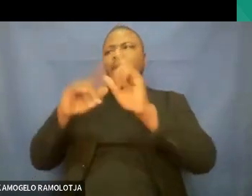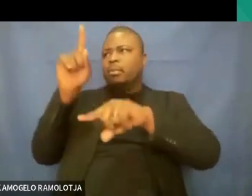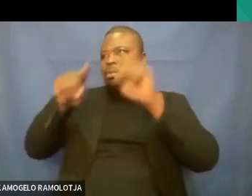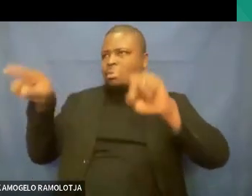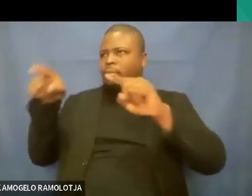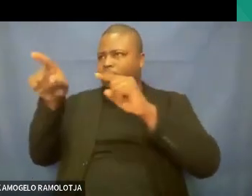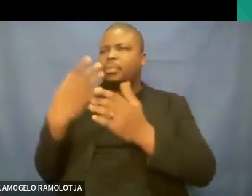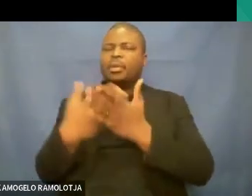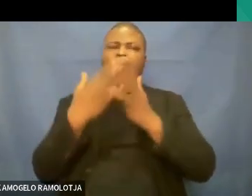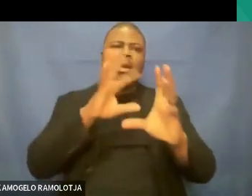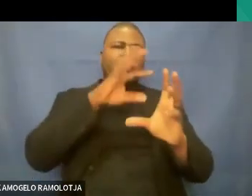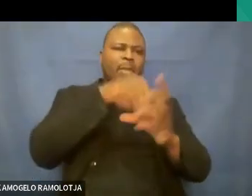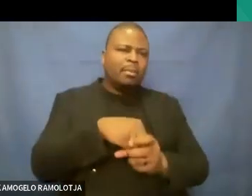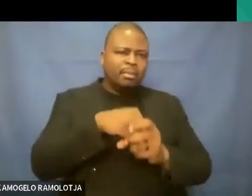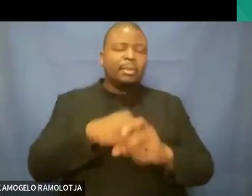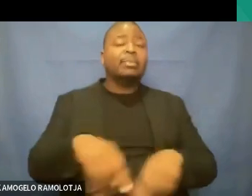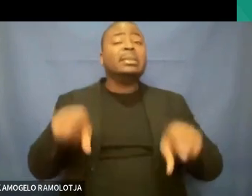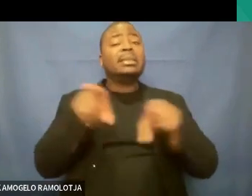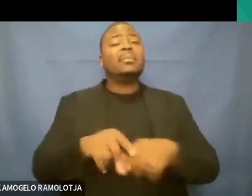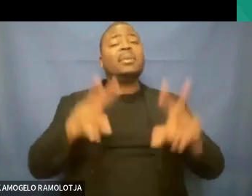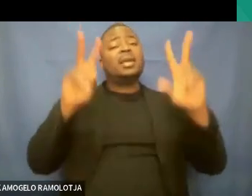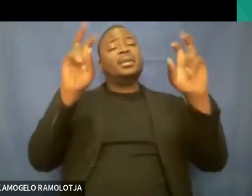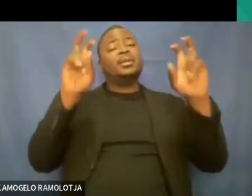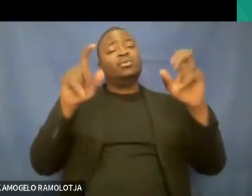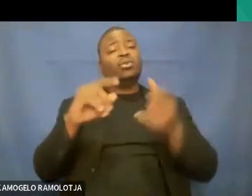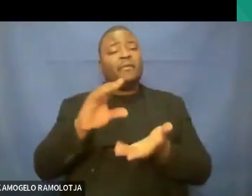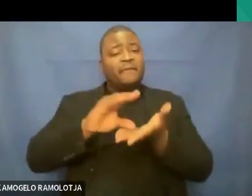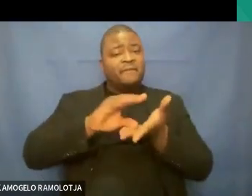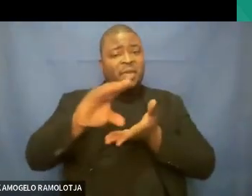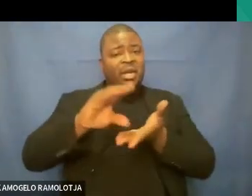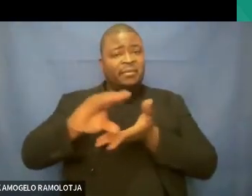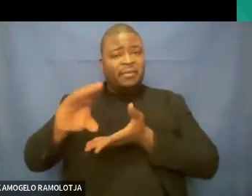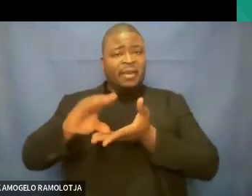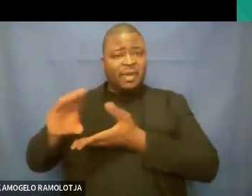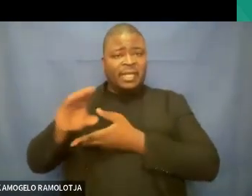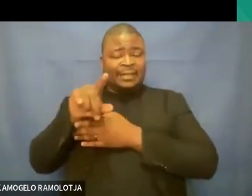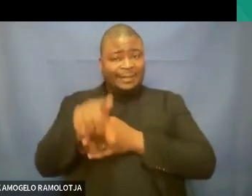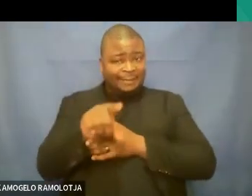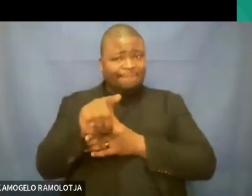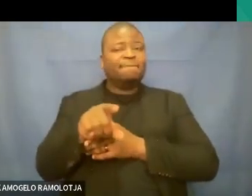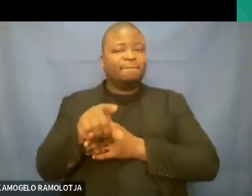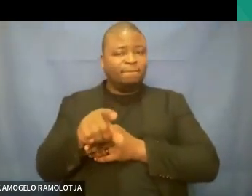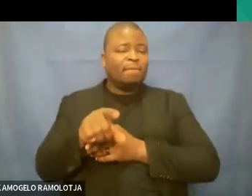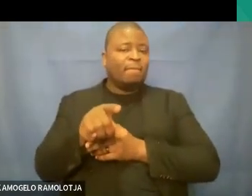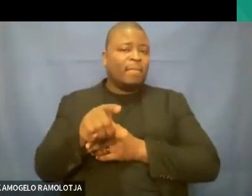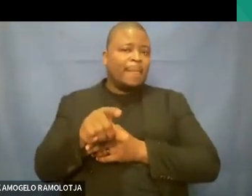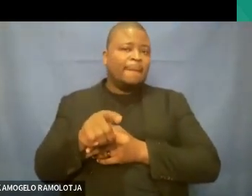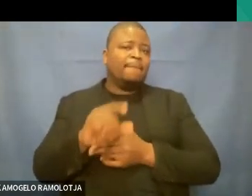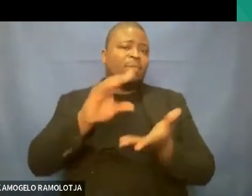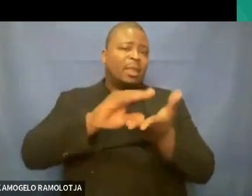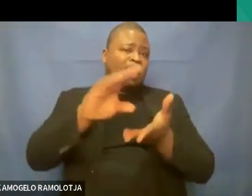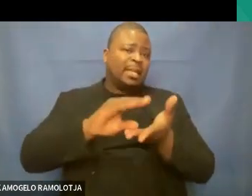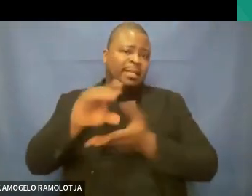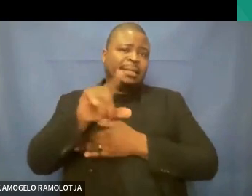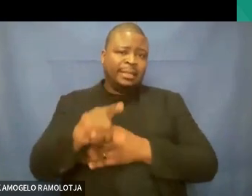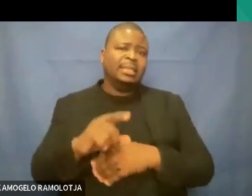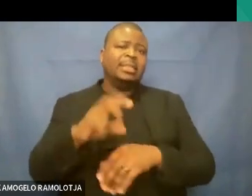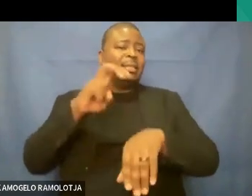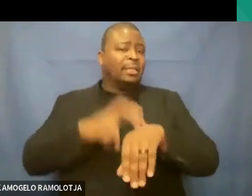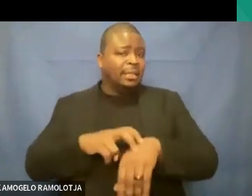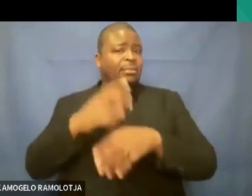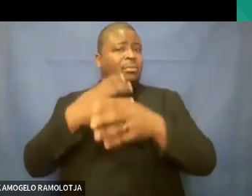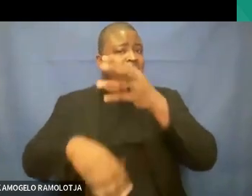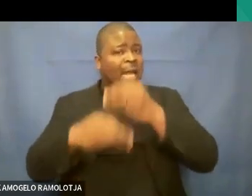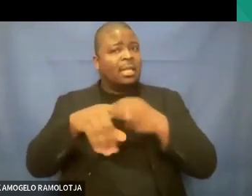the issue of funding also, it has been proven that some of the interventions, they need to be funded so that they become